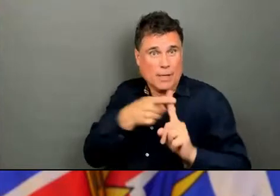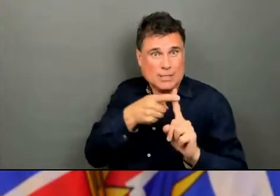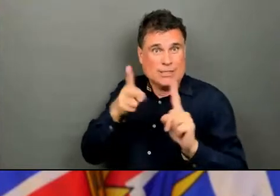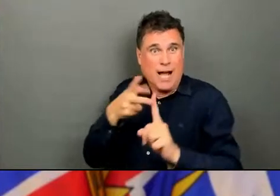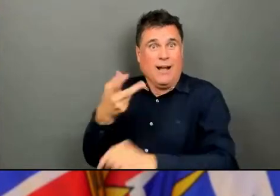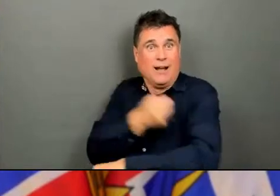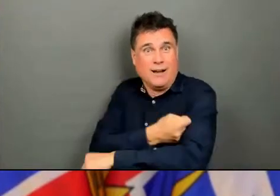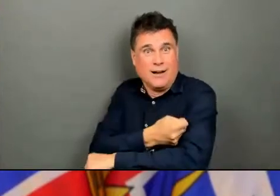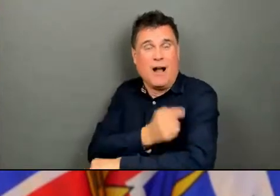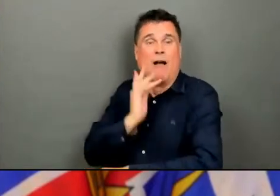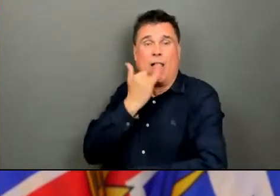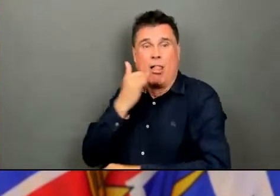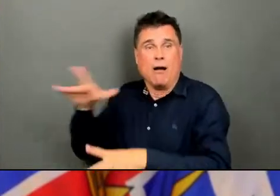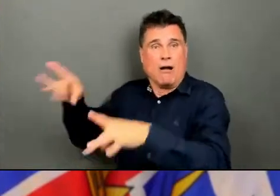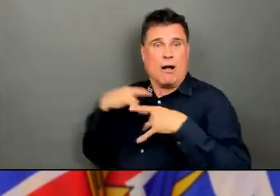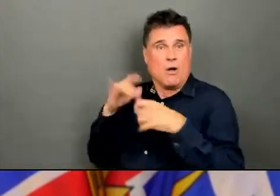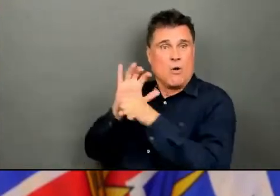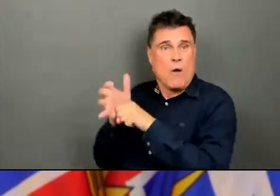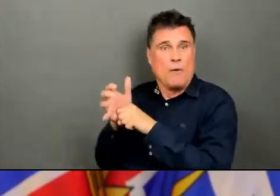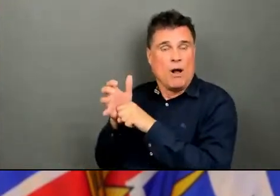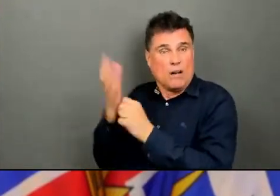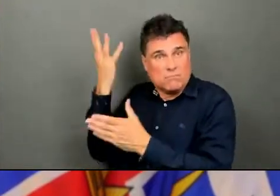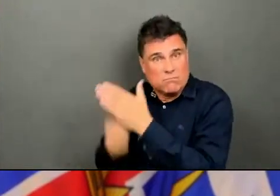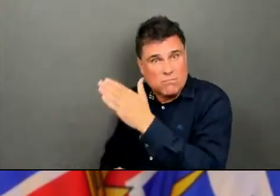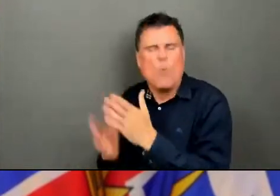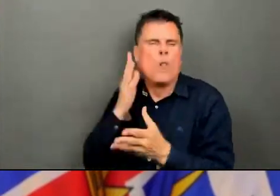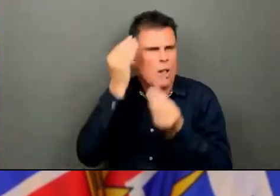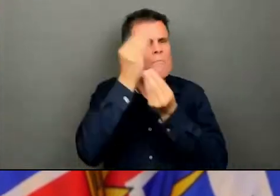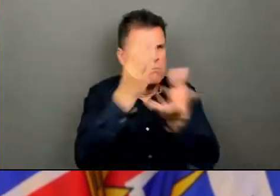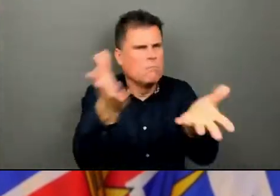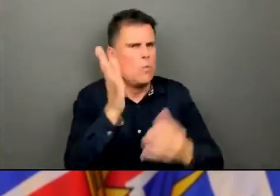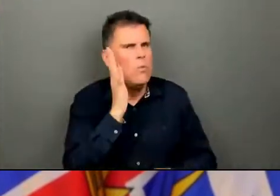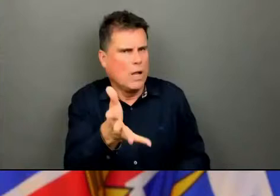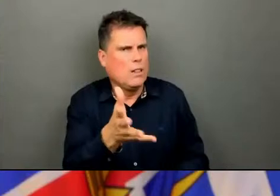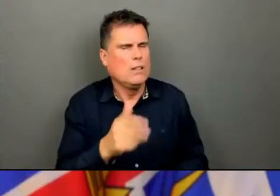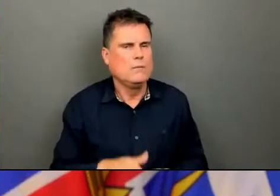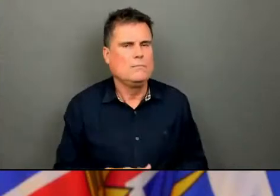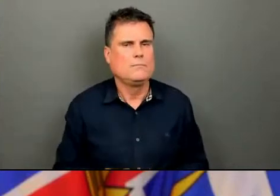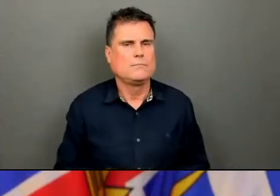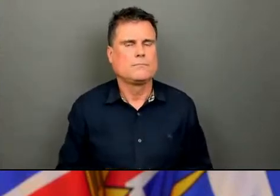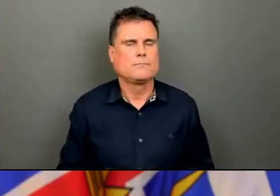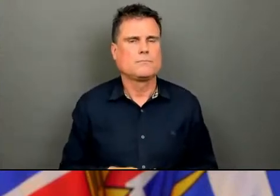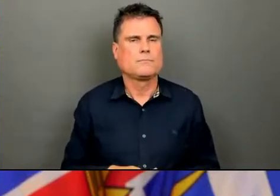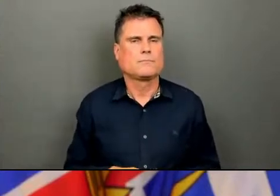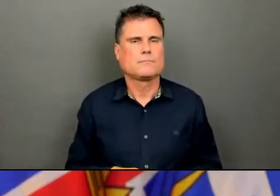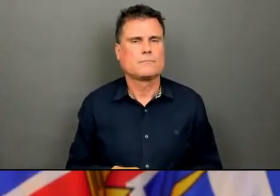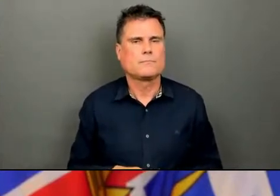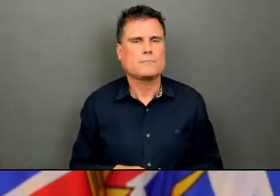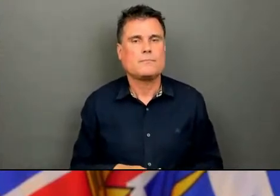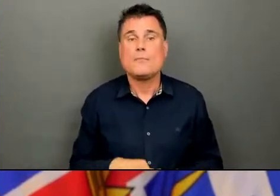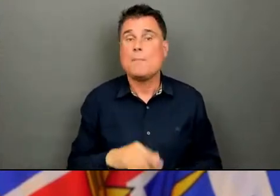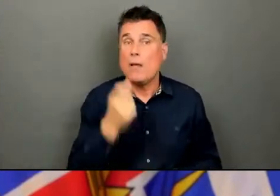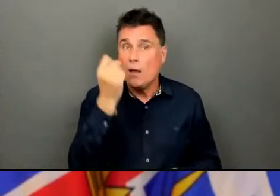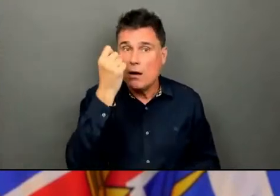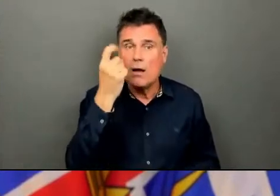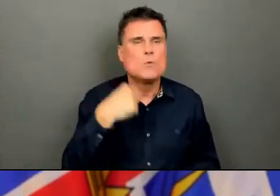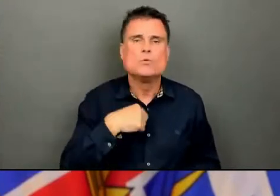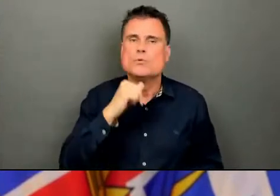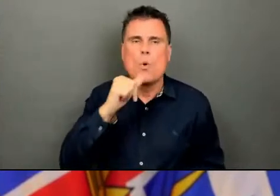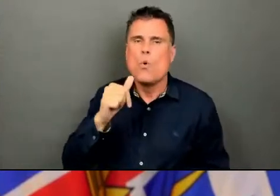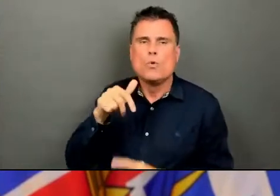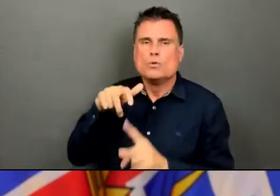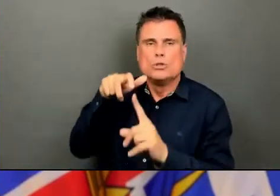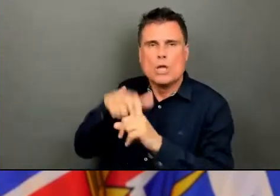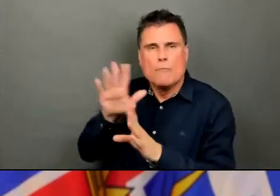get regular reports, and we are following it, but not on an individual basis. We do know it for outbreaks, for example,